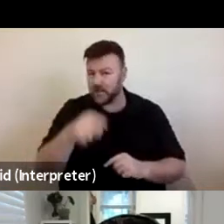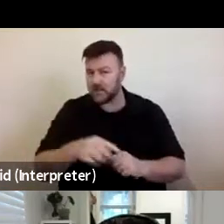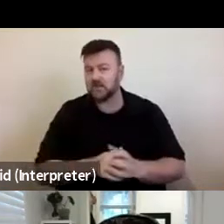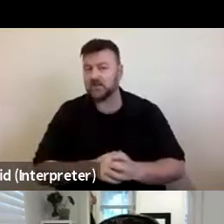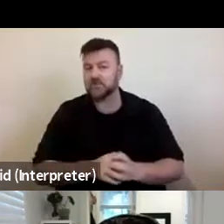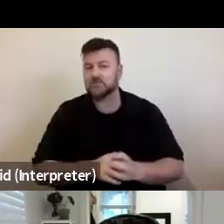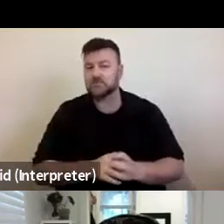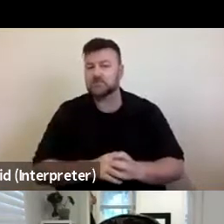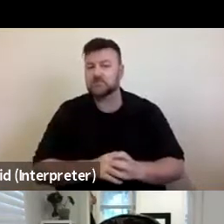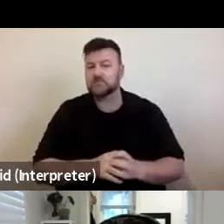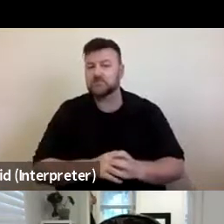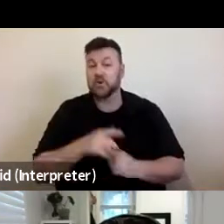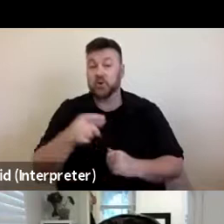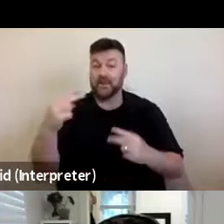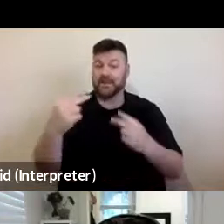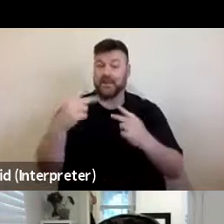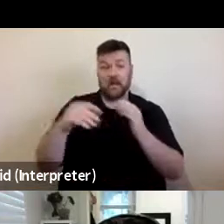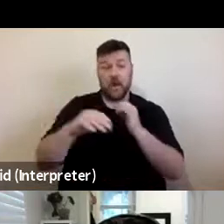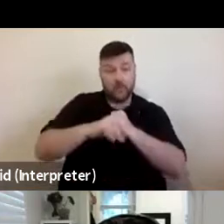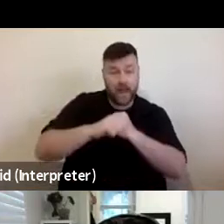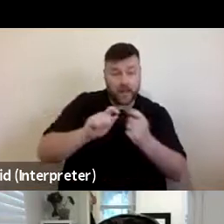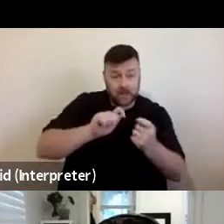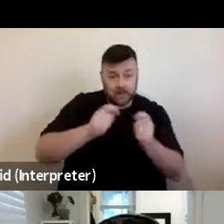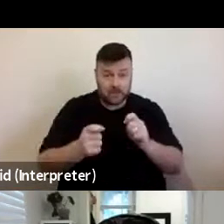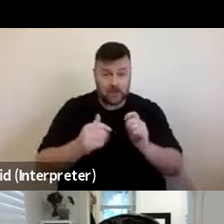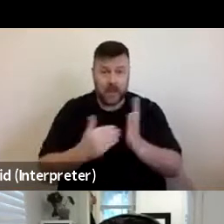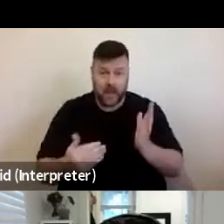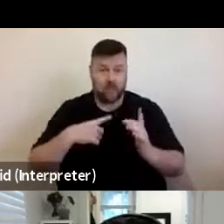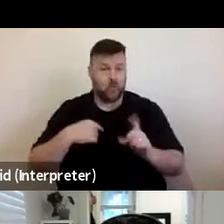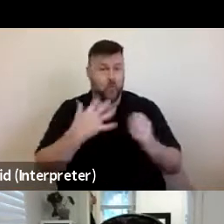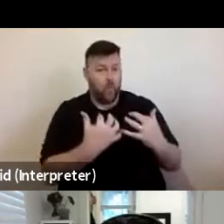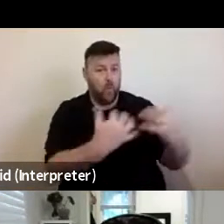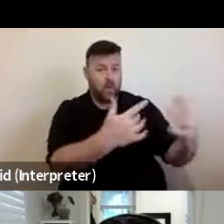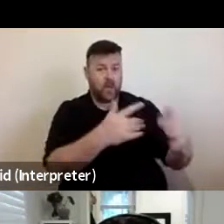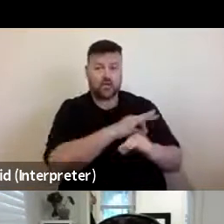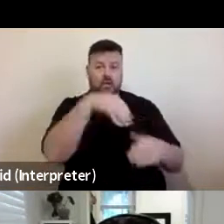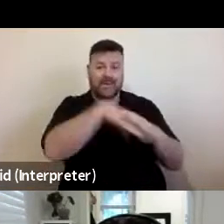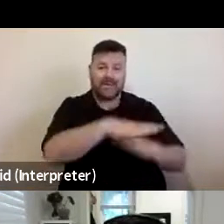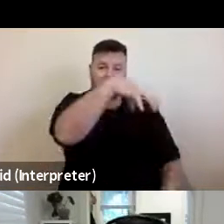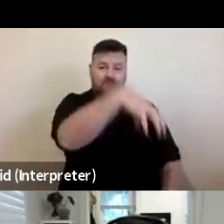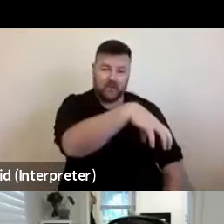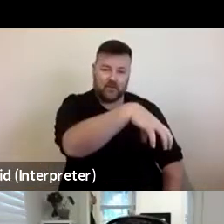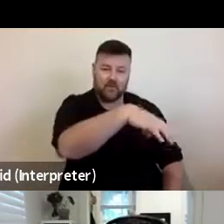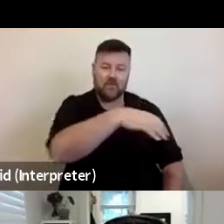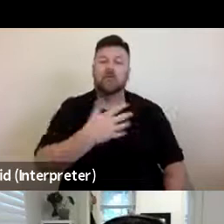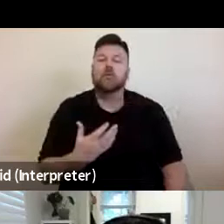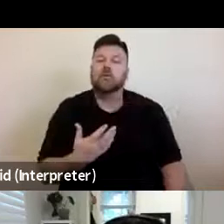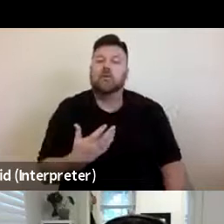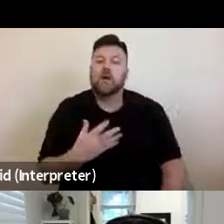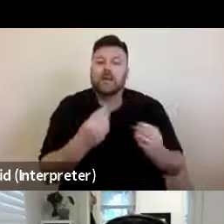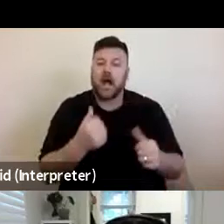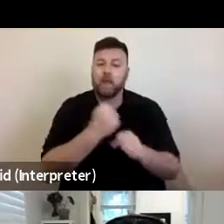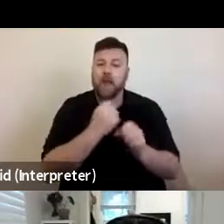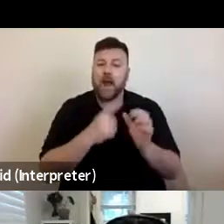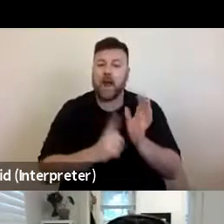in this very brief time, knowing that we don't have audiences in our venues, we don't have audiences necessarily, some of our galleries have gone